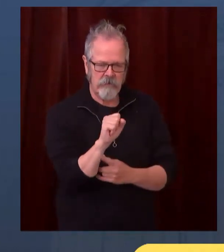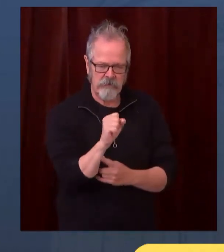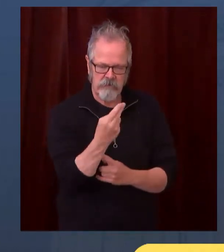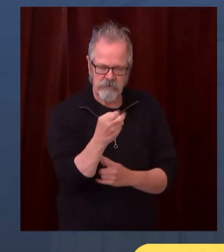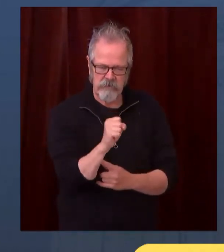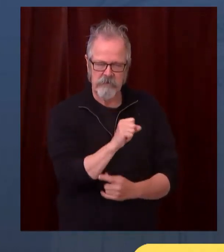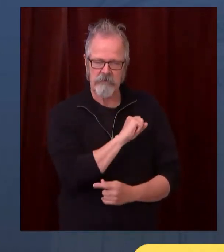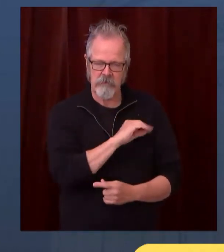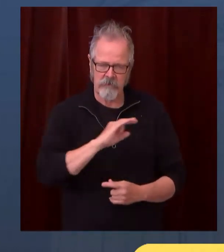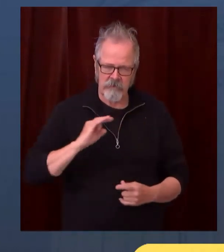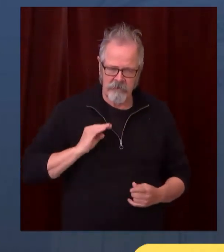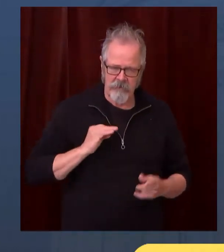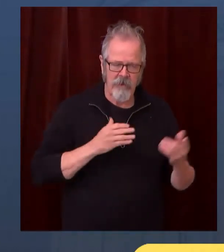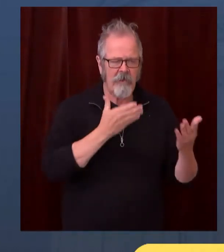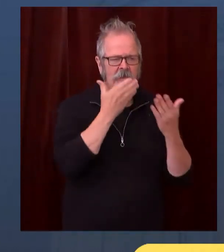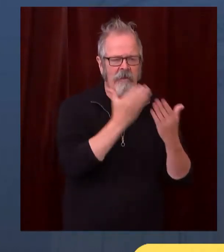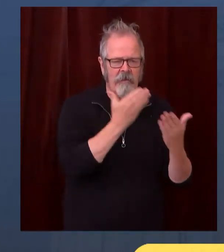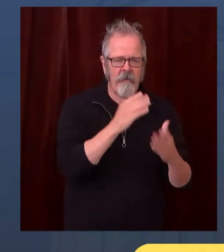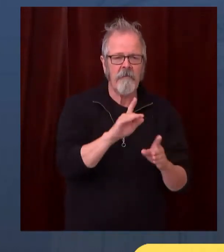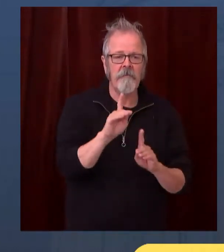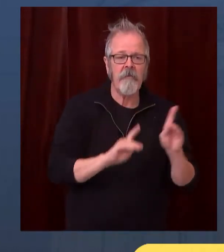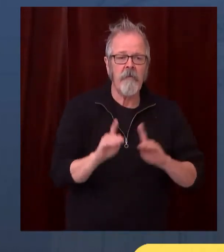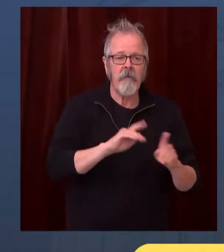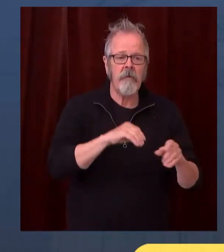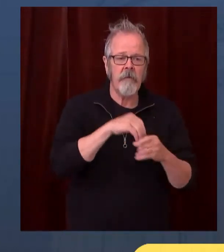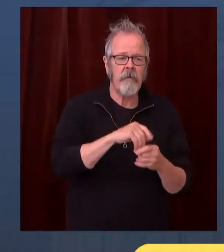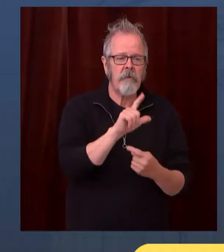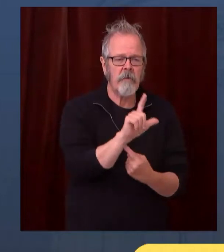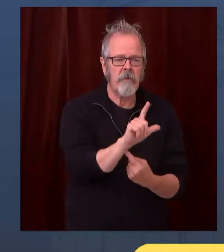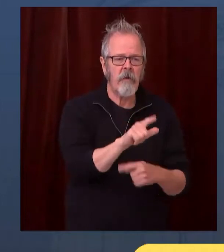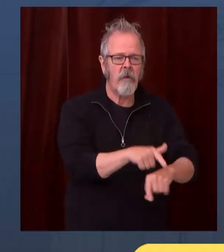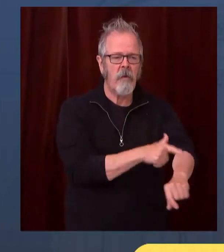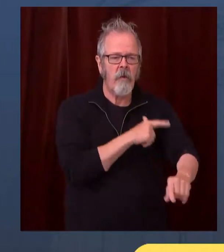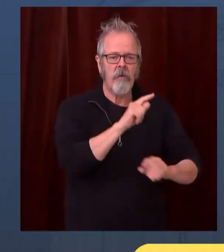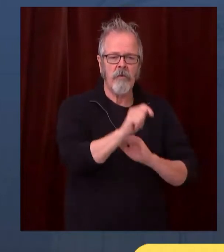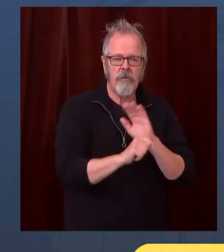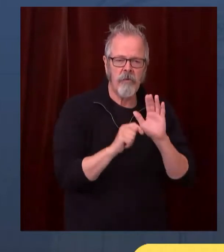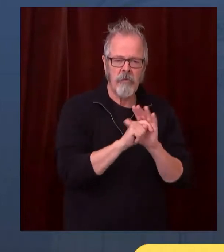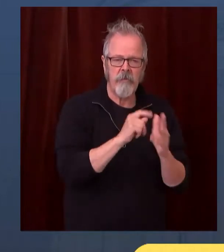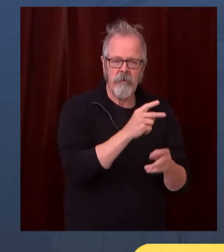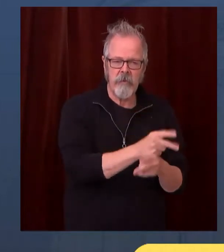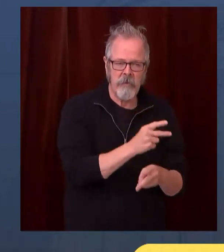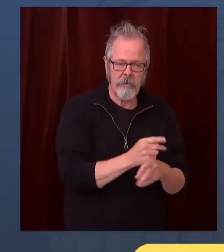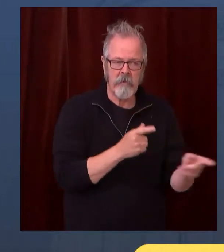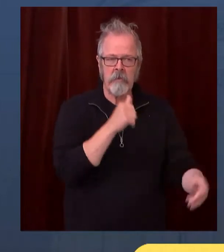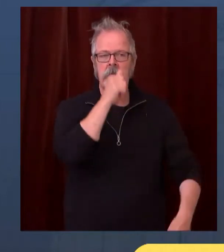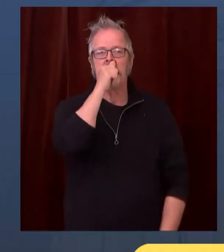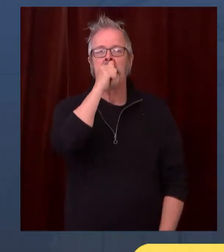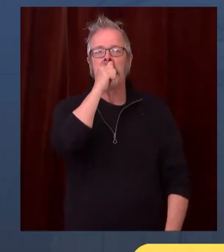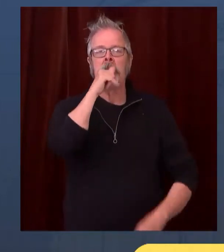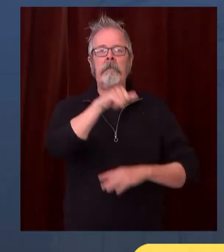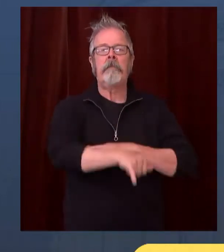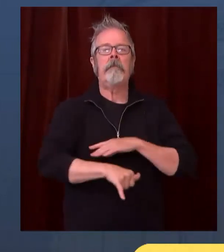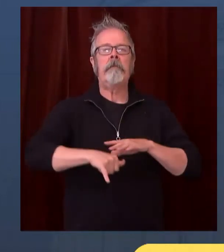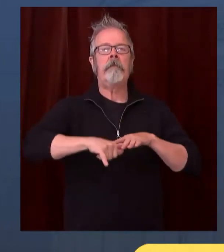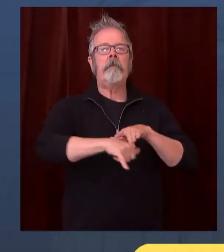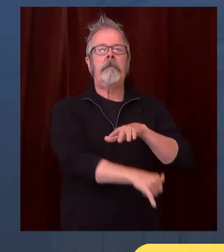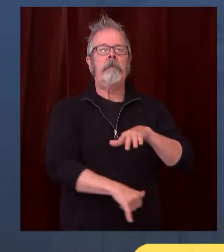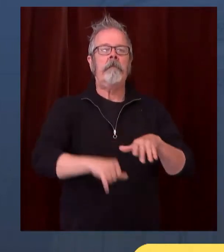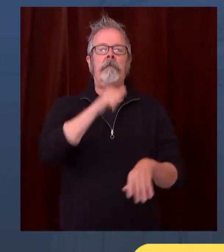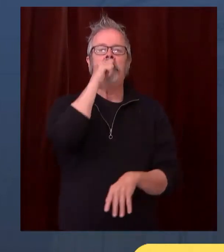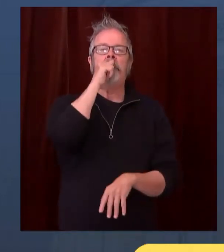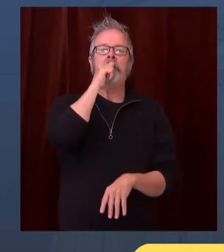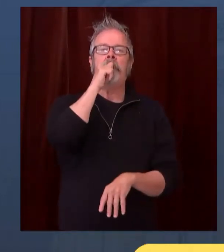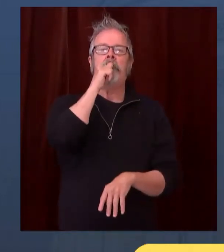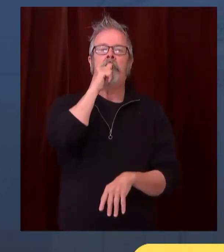that. I do hope that our discussion of the restrictions doesn't camouflage. This is a day of opening. This is a joyous celebration,